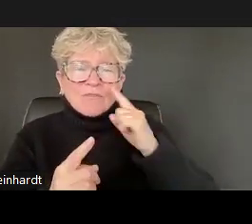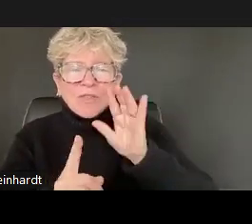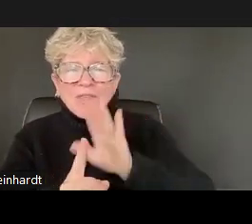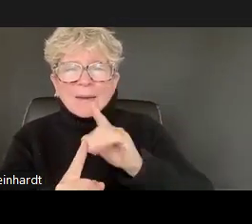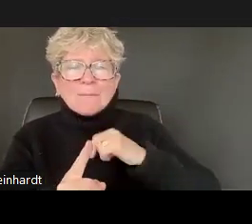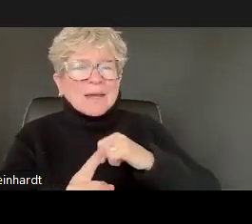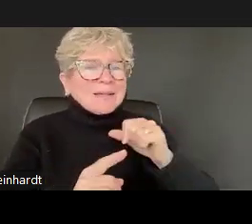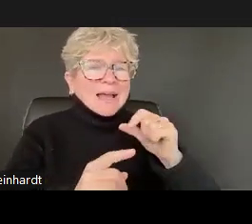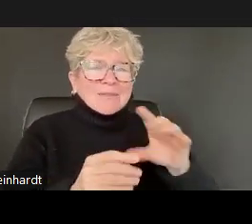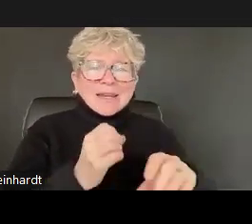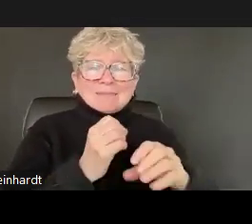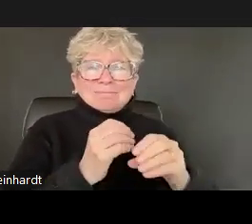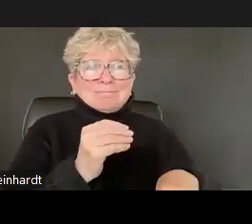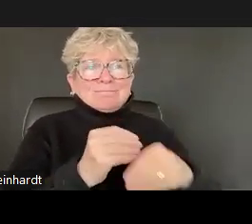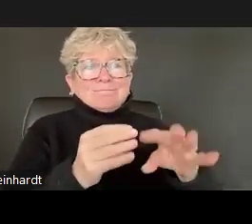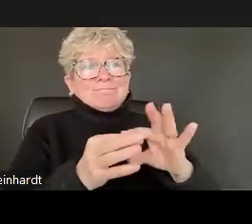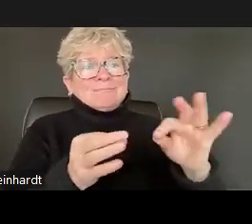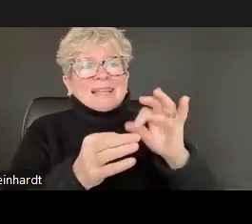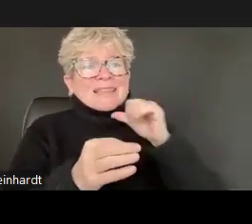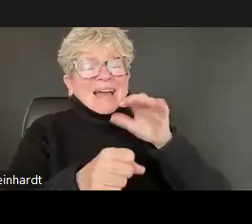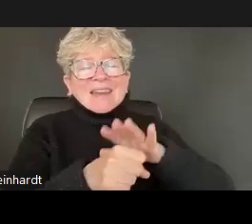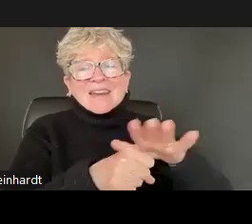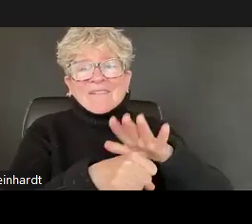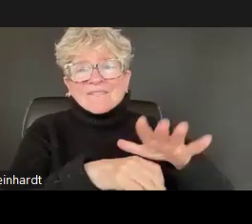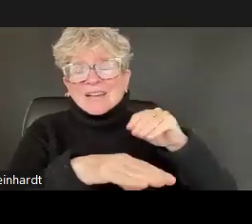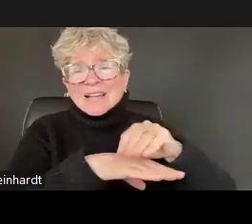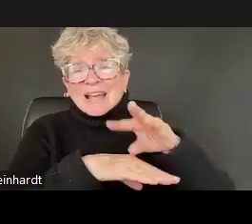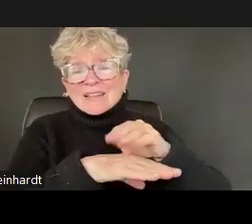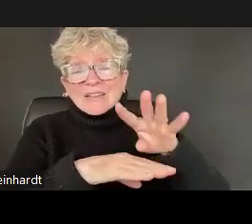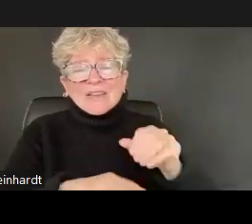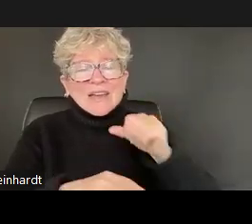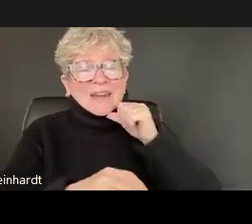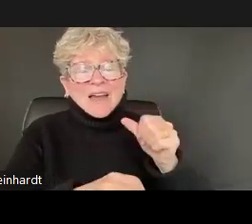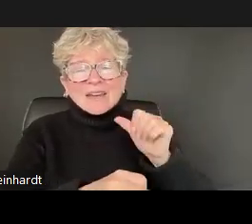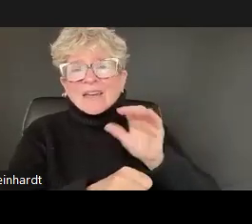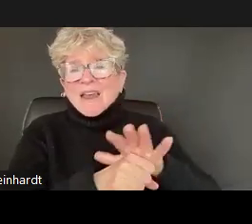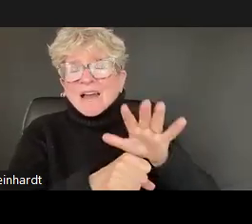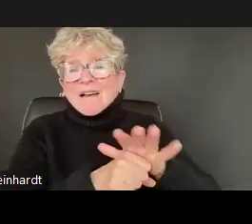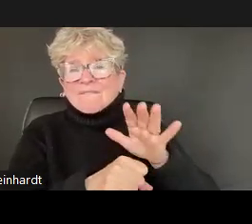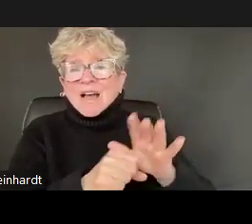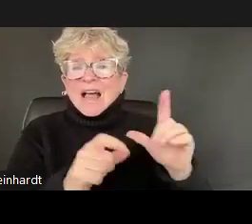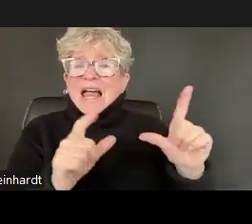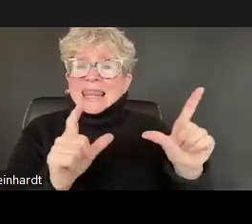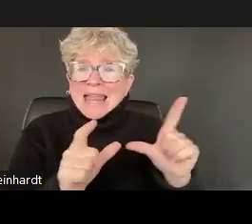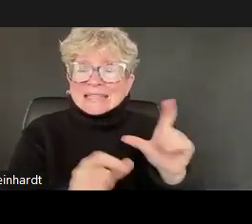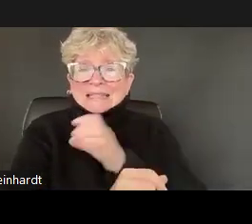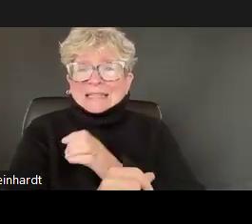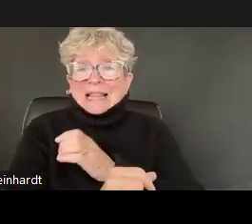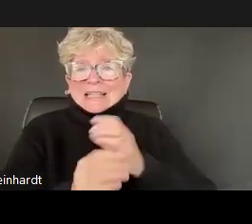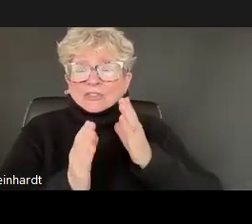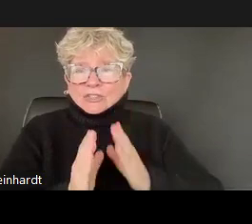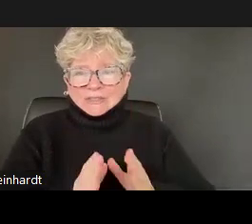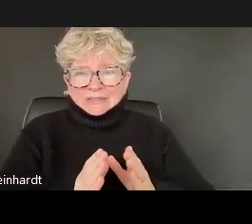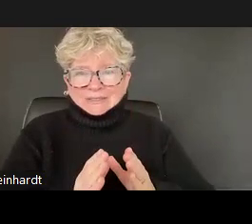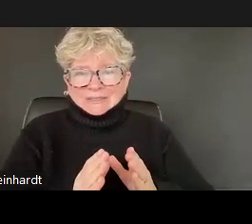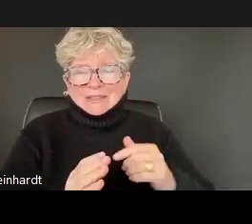counselors. There's definitely not enough licensed clinicians like myself providing direct tier 2, 3, all across